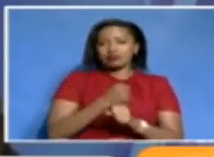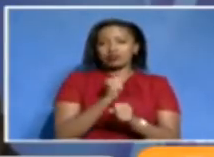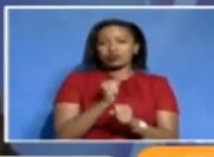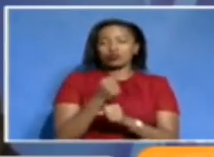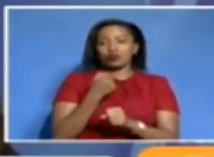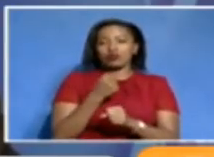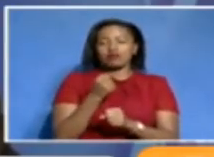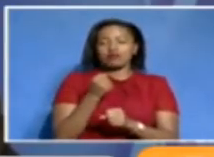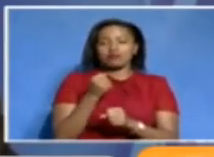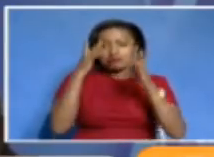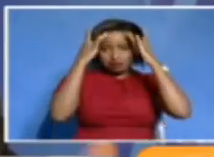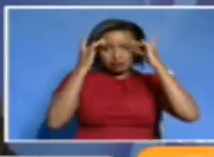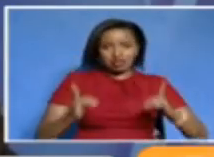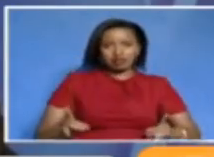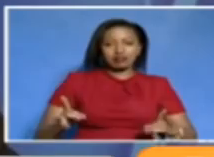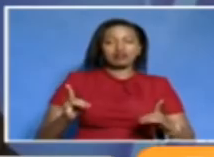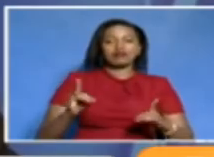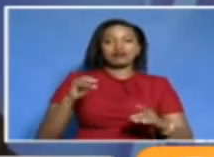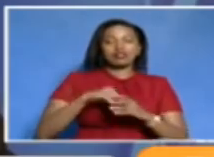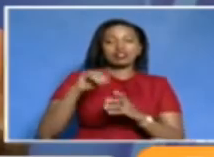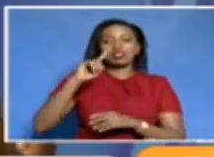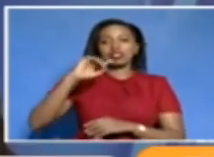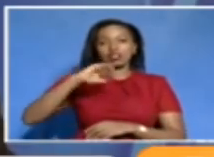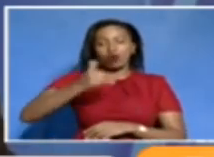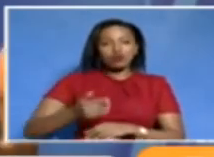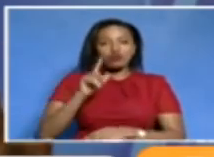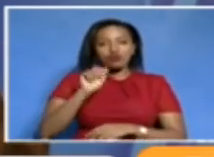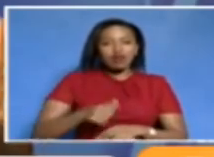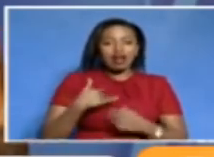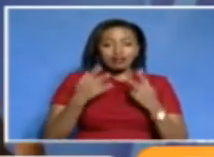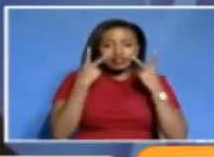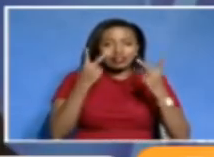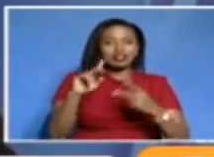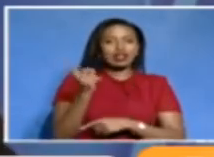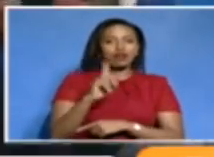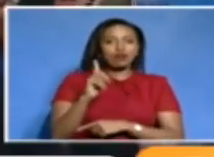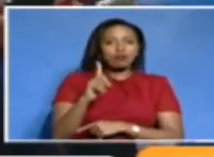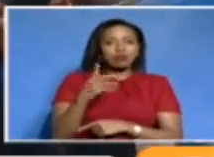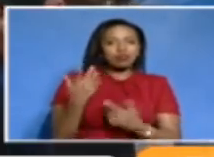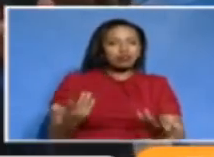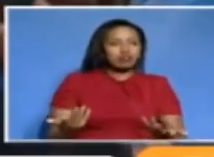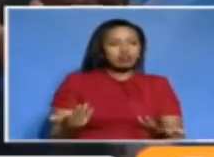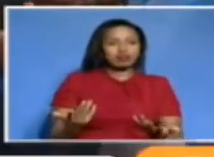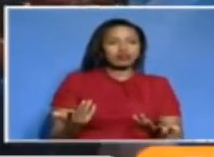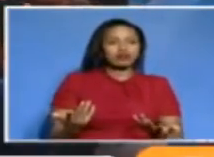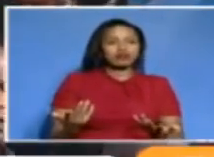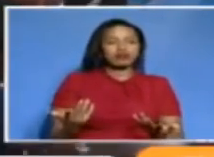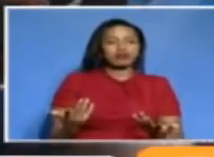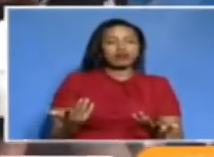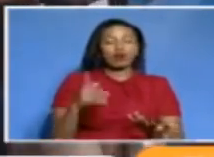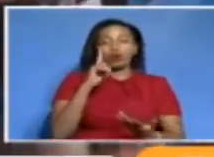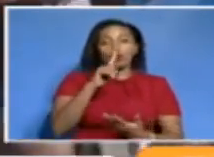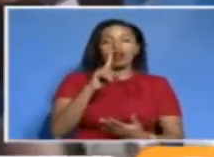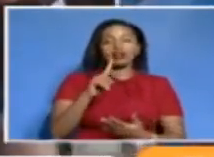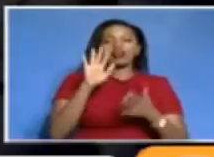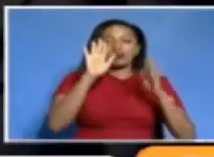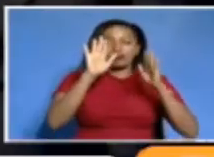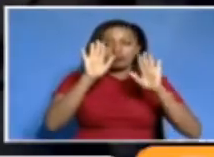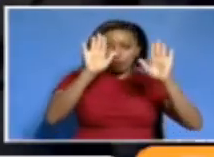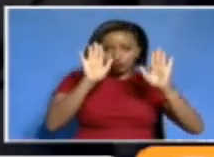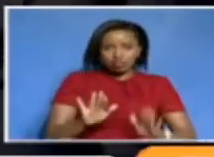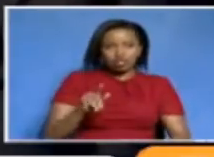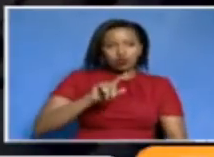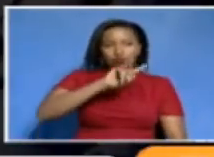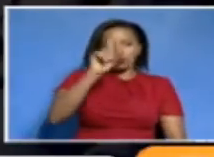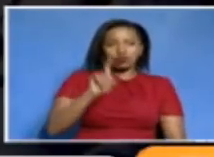Nairobi, police with guns, all of them, you are attacking. One key question that popped up for us was